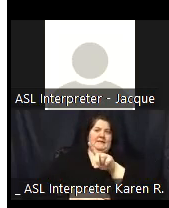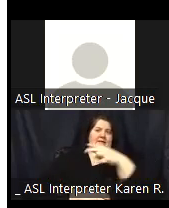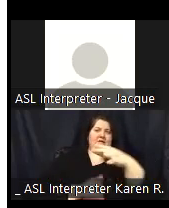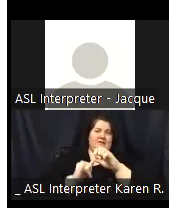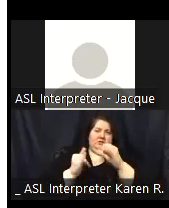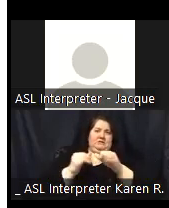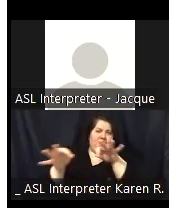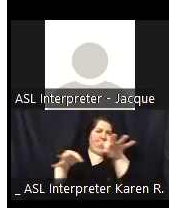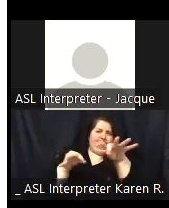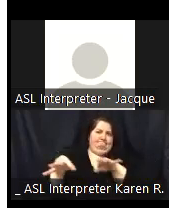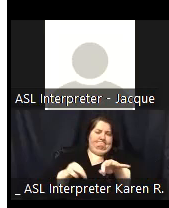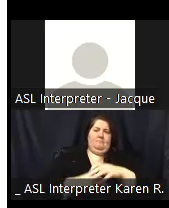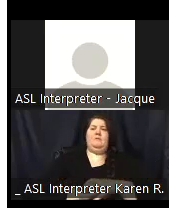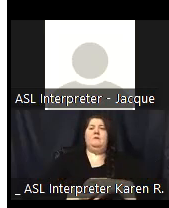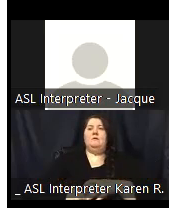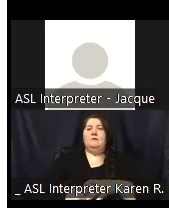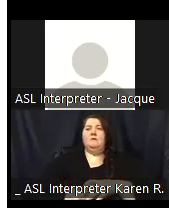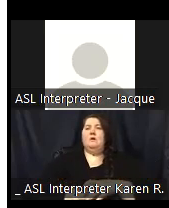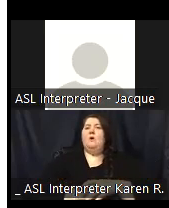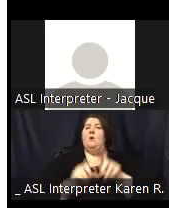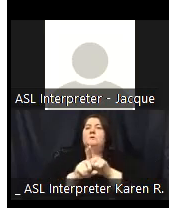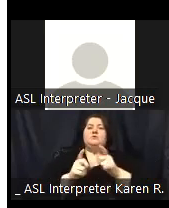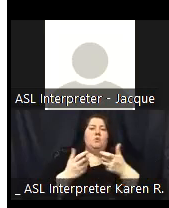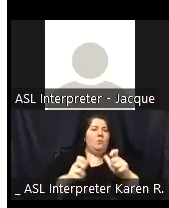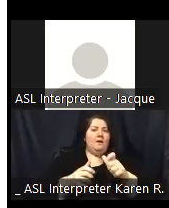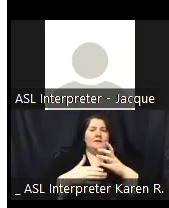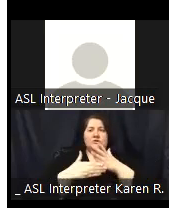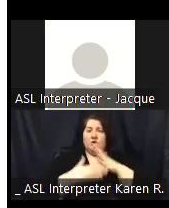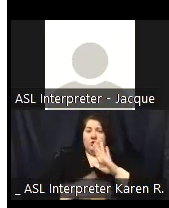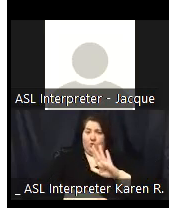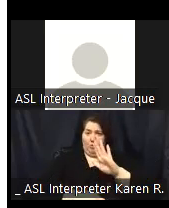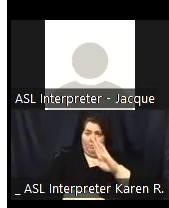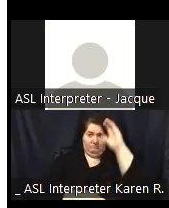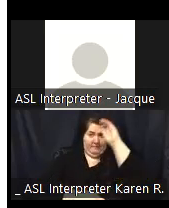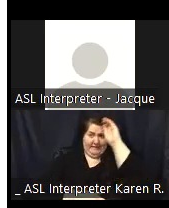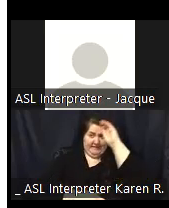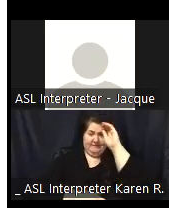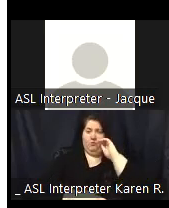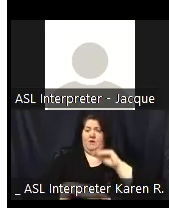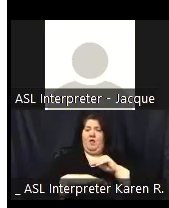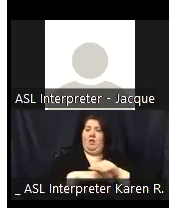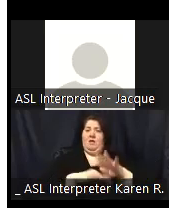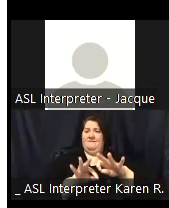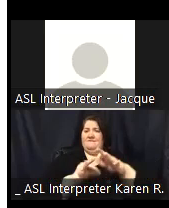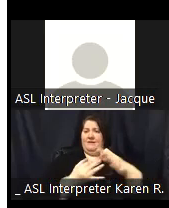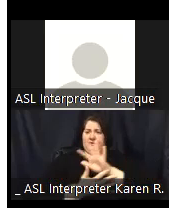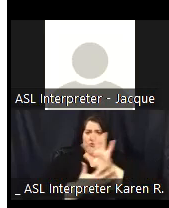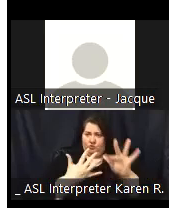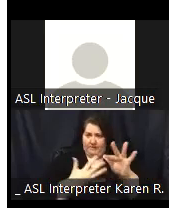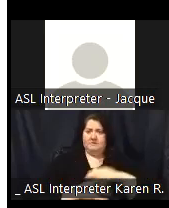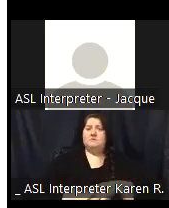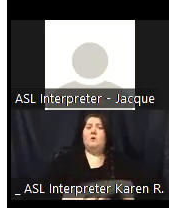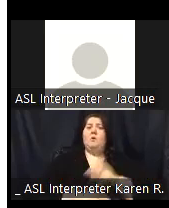their specific programs. You'd also not want to share personal opinions that may influence a family's choice or